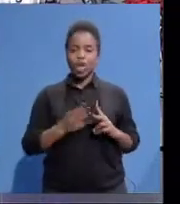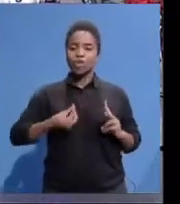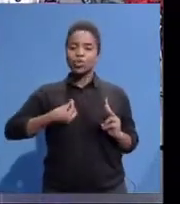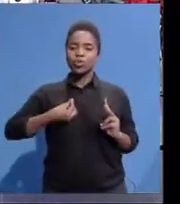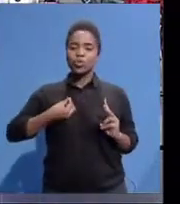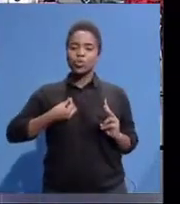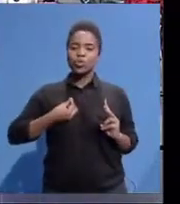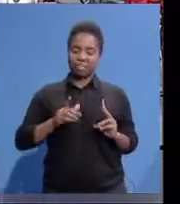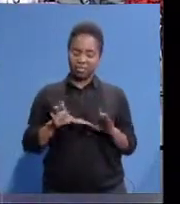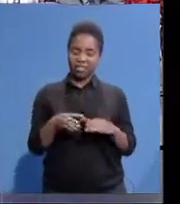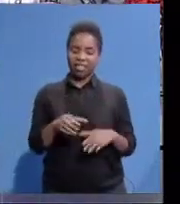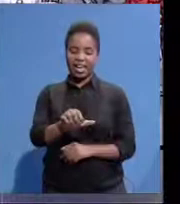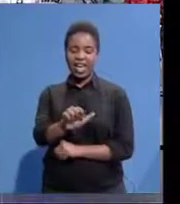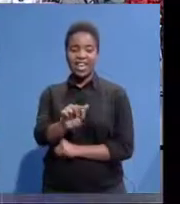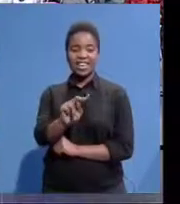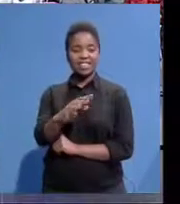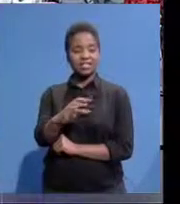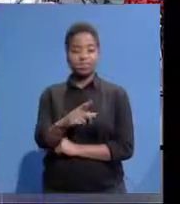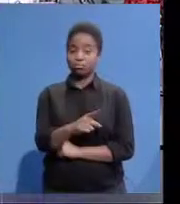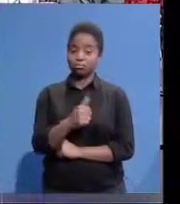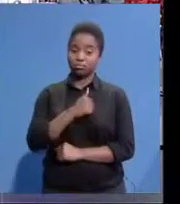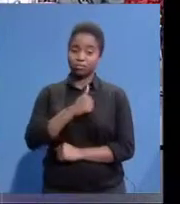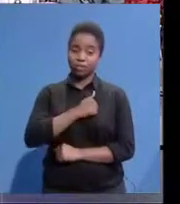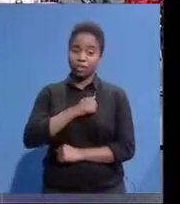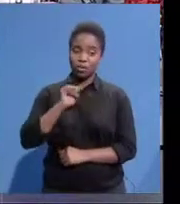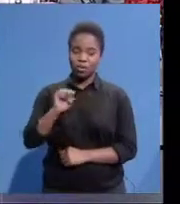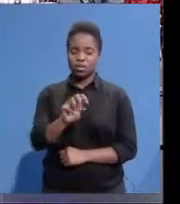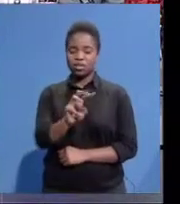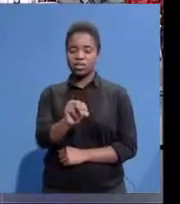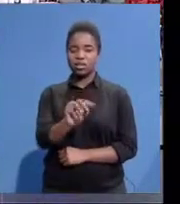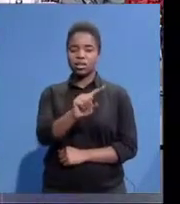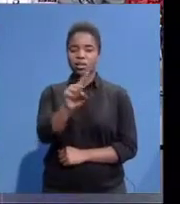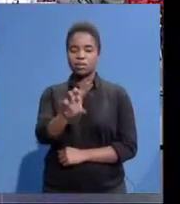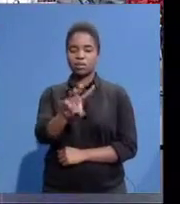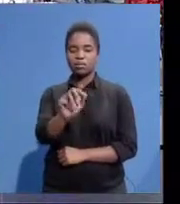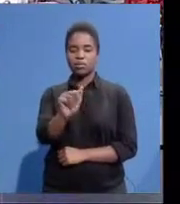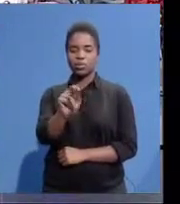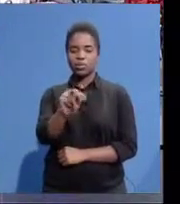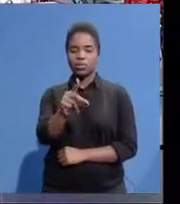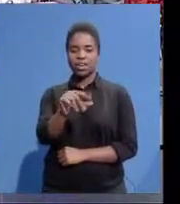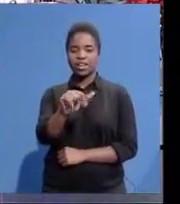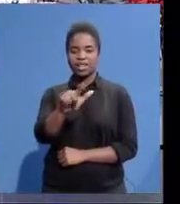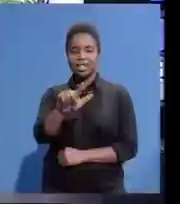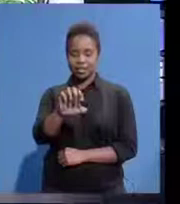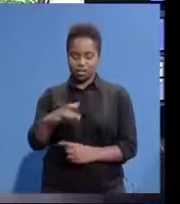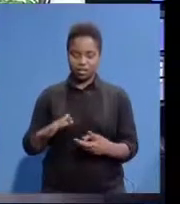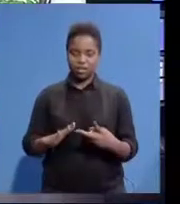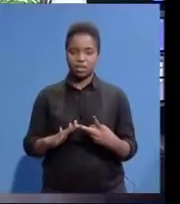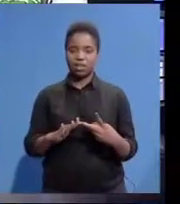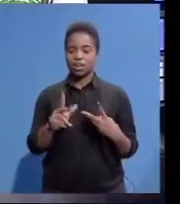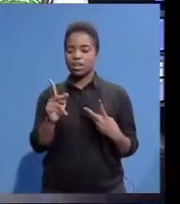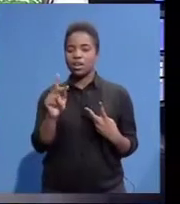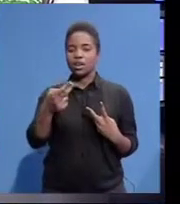the ANC Youth League. So these comrades, this is Comrade Mzwanile Masina and Comrade Kumbuzo Nchabeni, and they